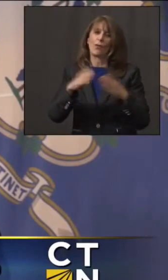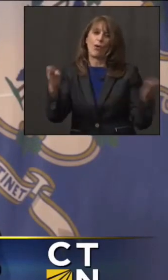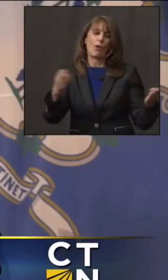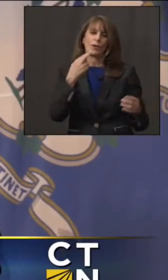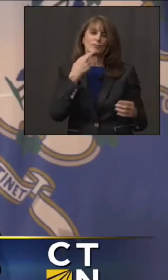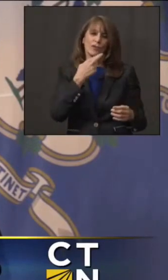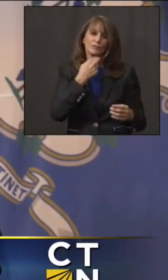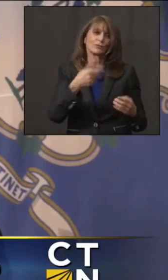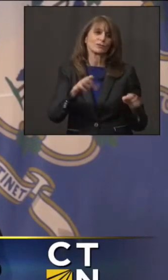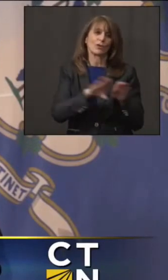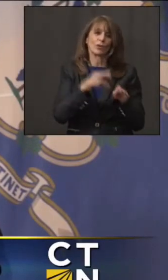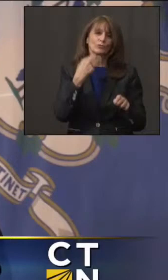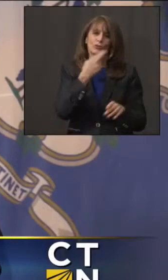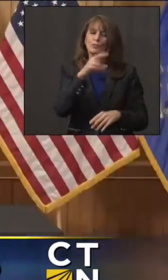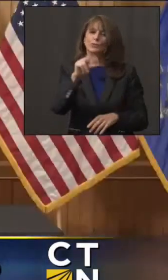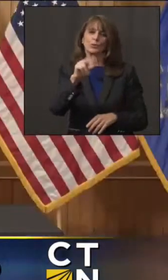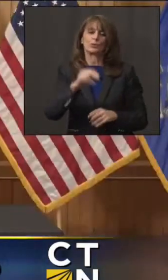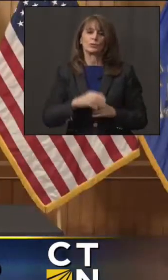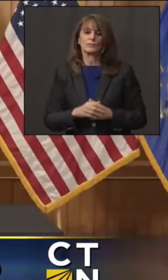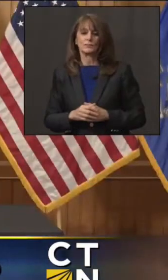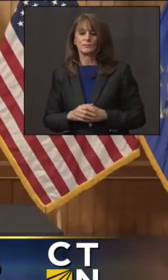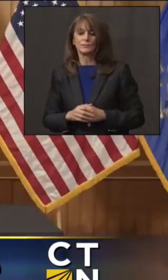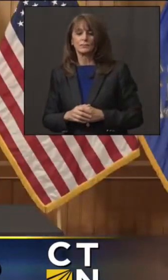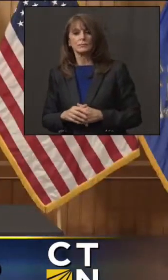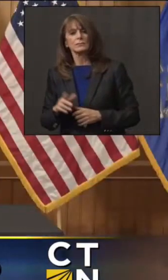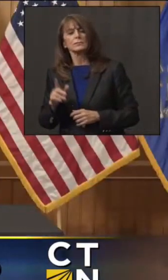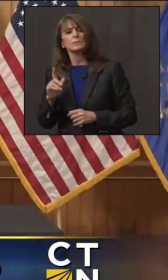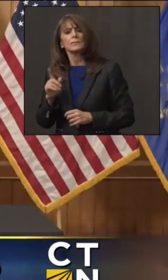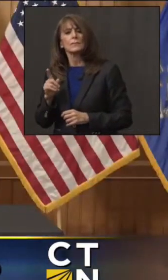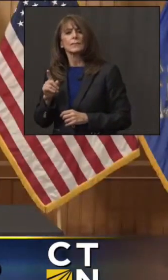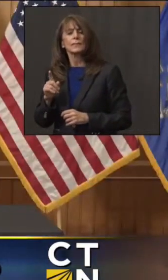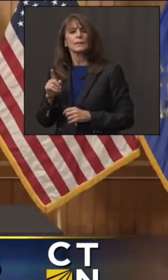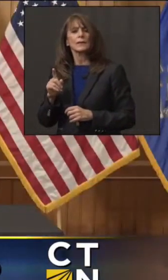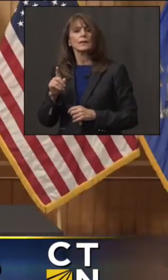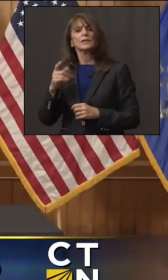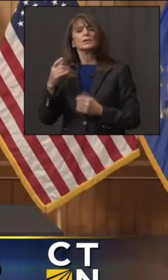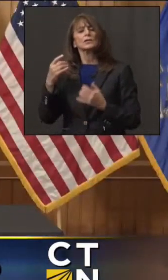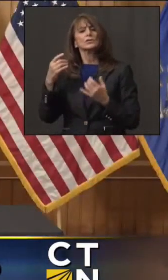or not. Well, you had a dig at Senator McConnell today.